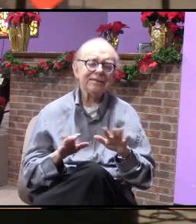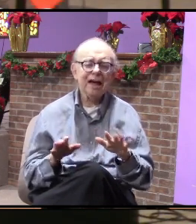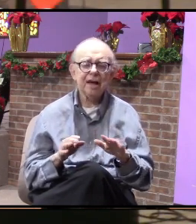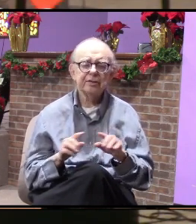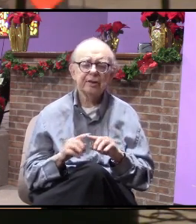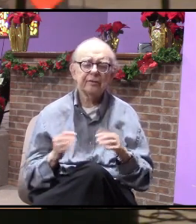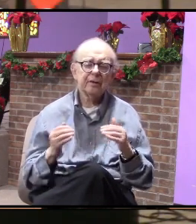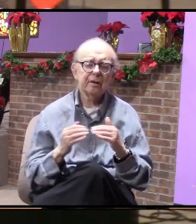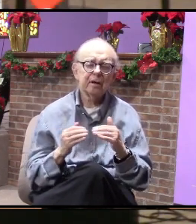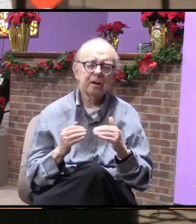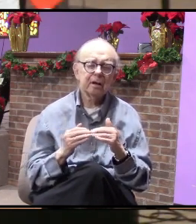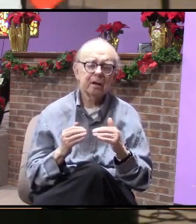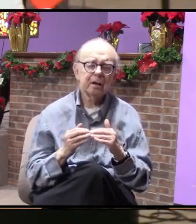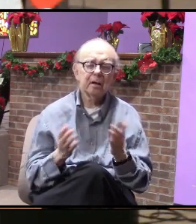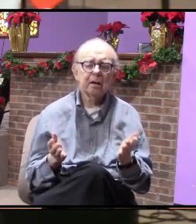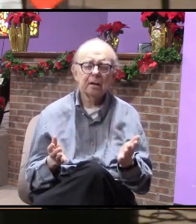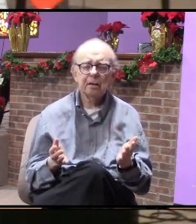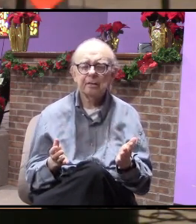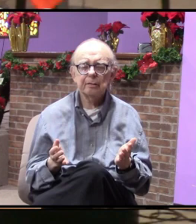This is called cadence.